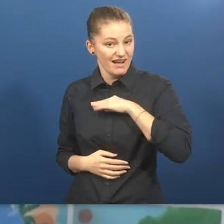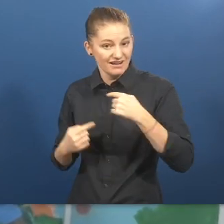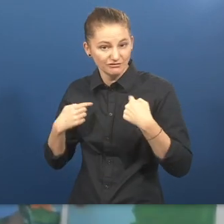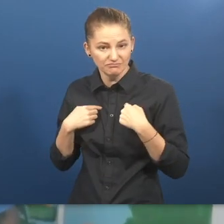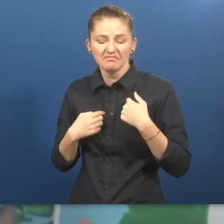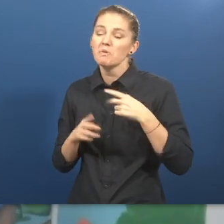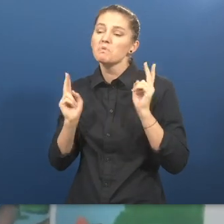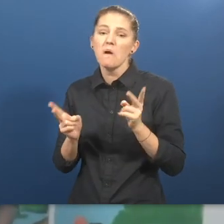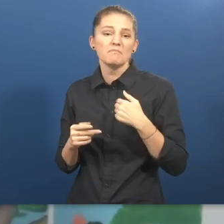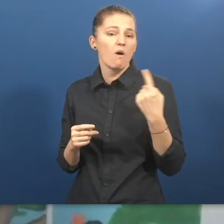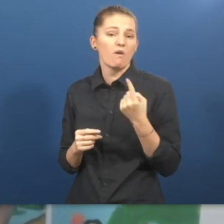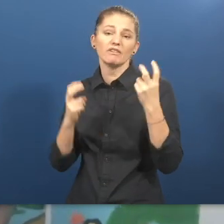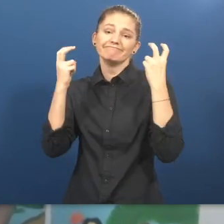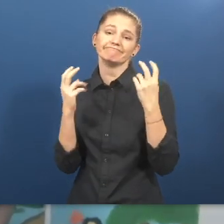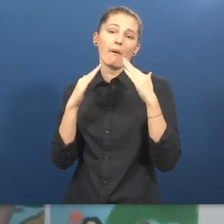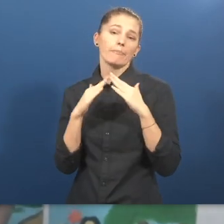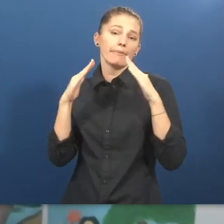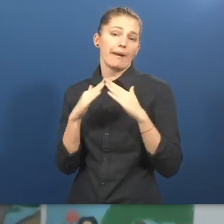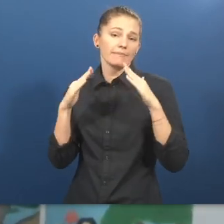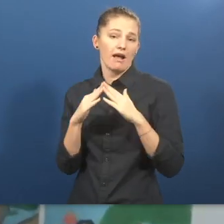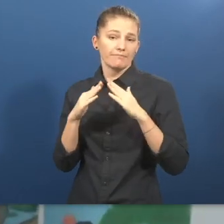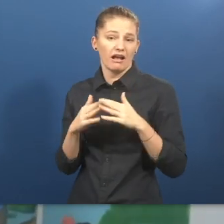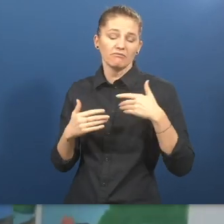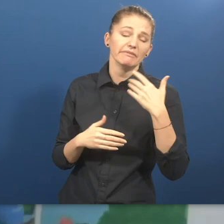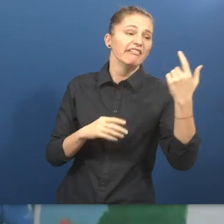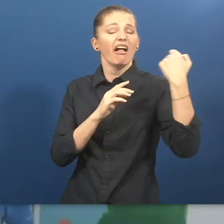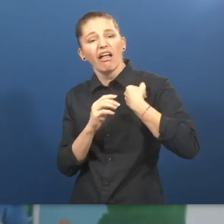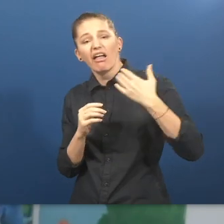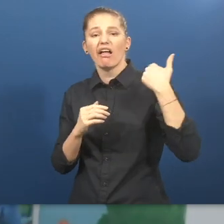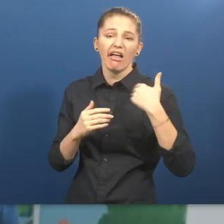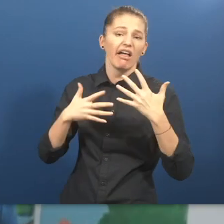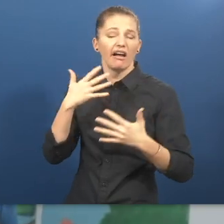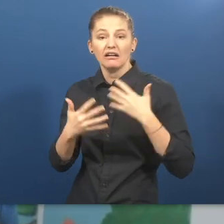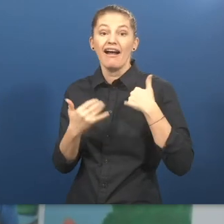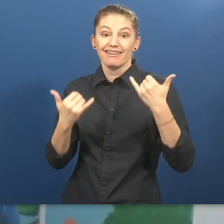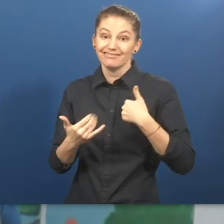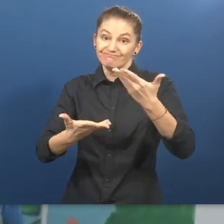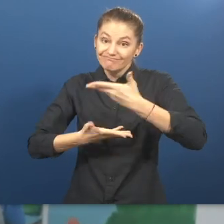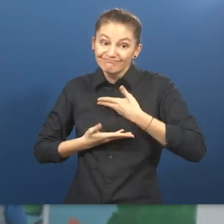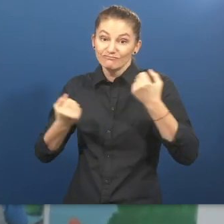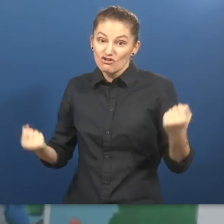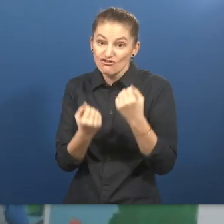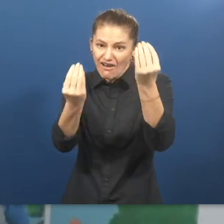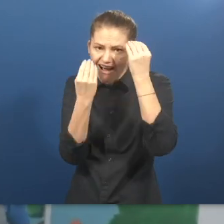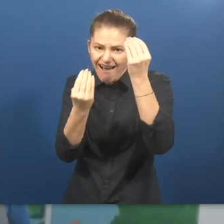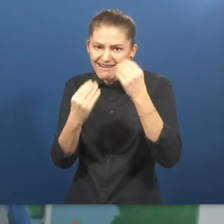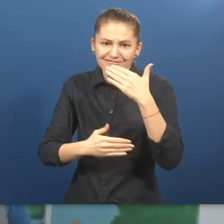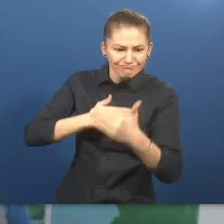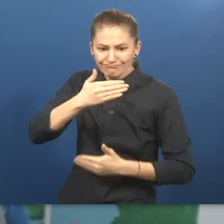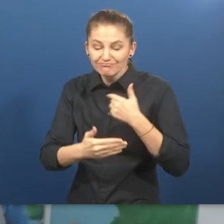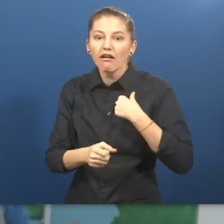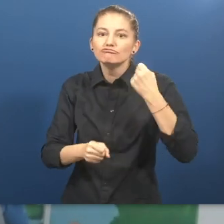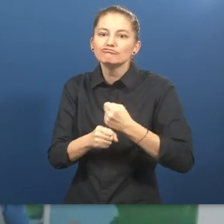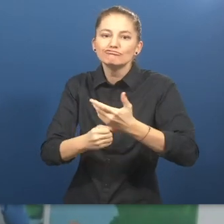me, bully me. Now I receive training from the PFDA, Vocational Training Center, and I got this job. I get a